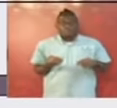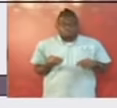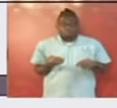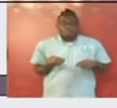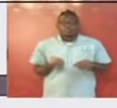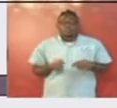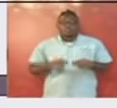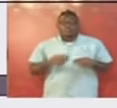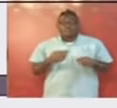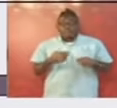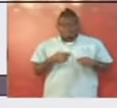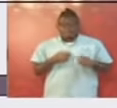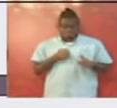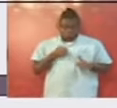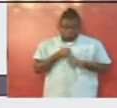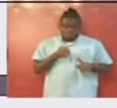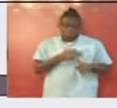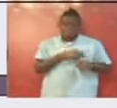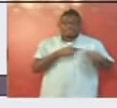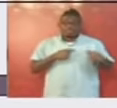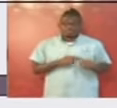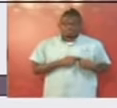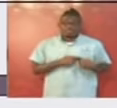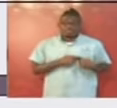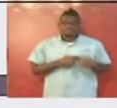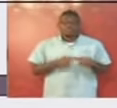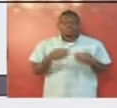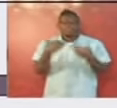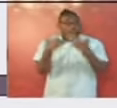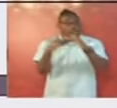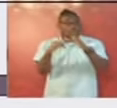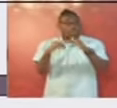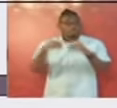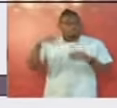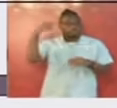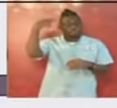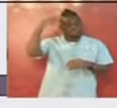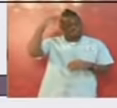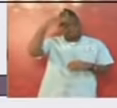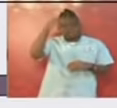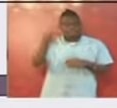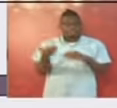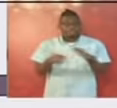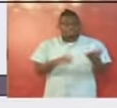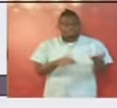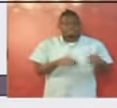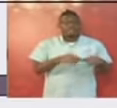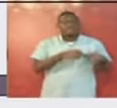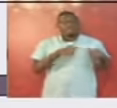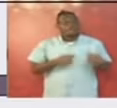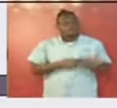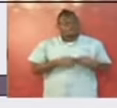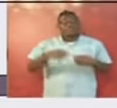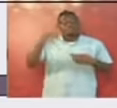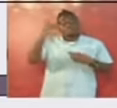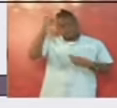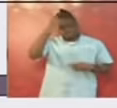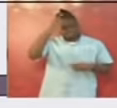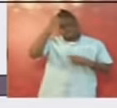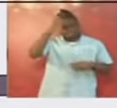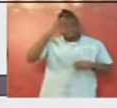fact, the leading cause for death in the world is actually cardiovascular disease. So these chronic problems have